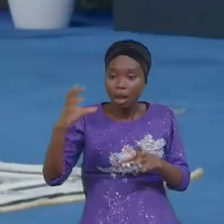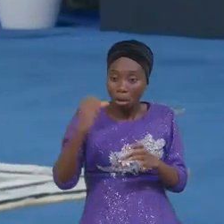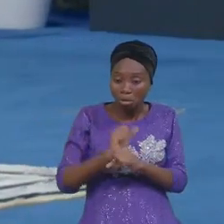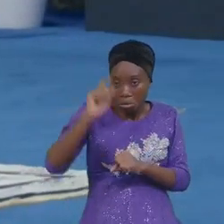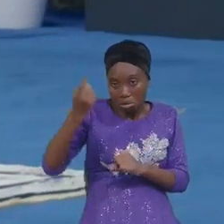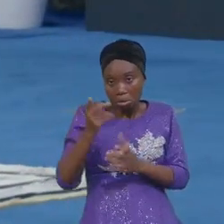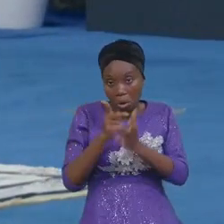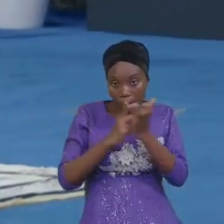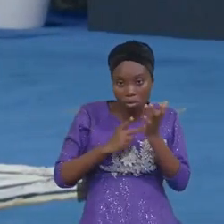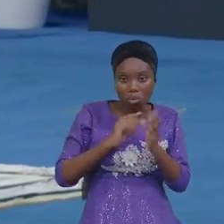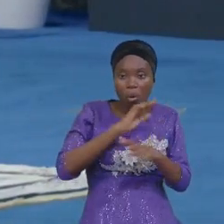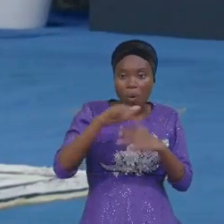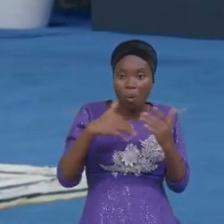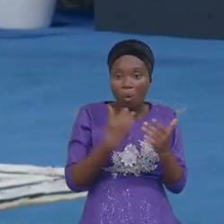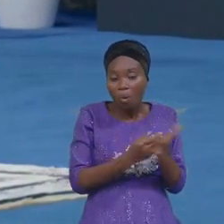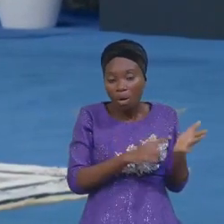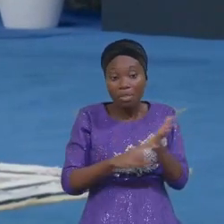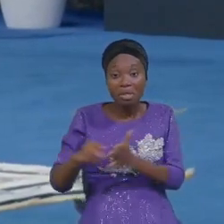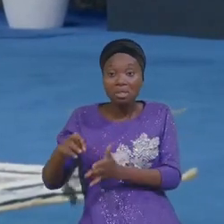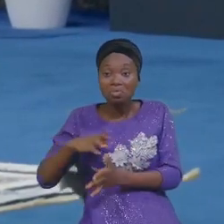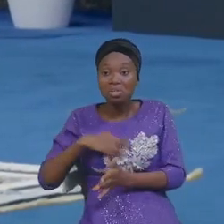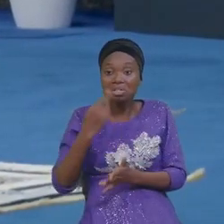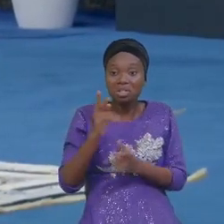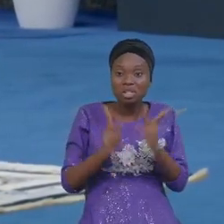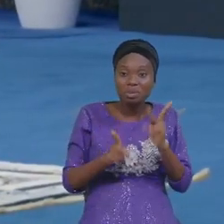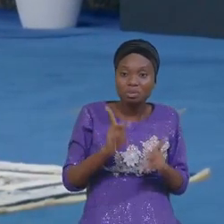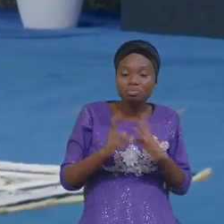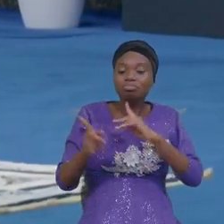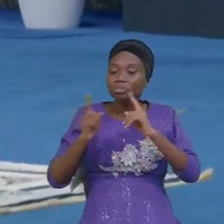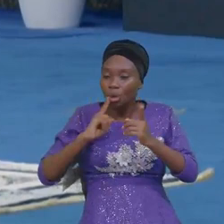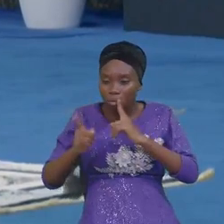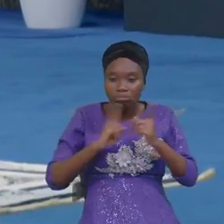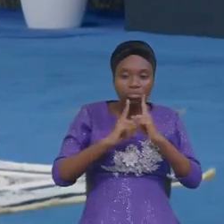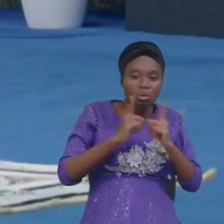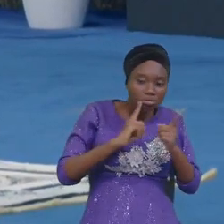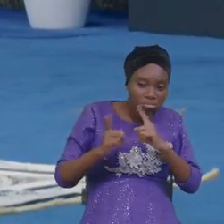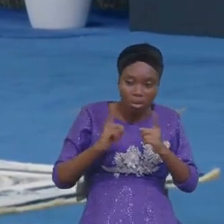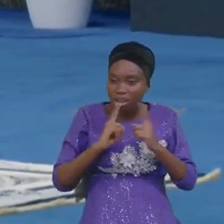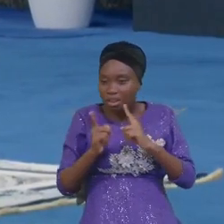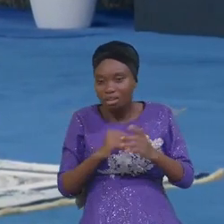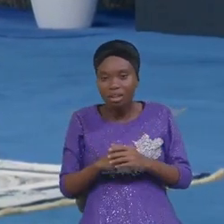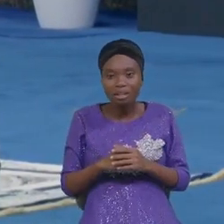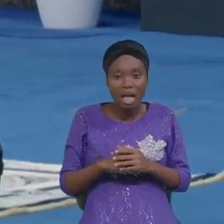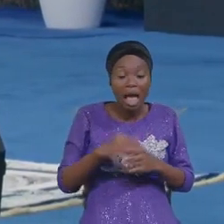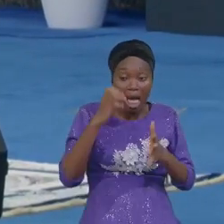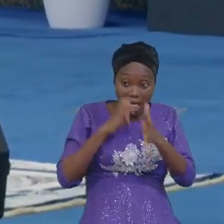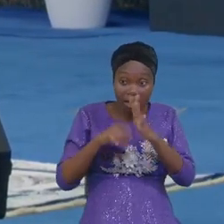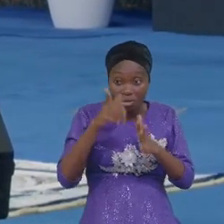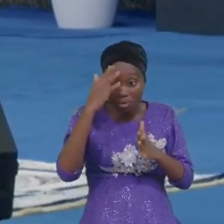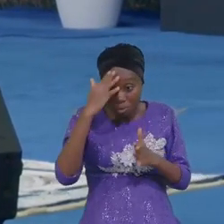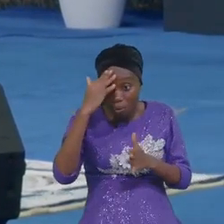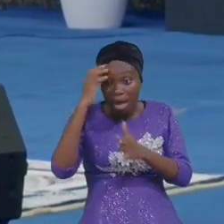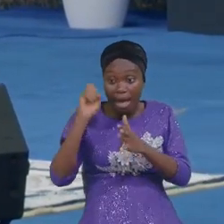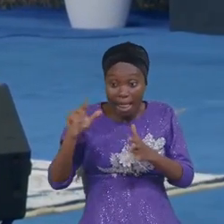portion, all these religious people talking. Elisha, do you know? Elisha, do you know? They didn't